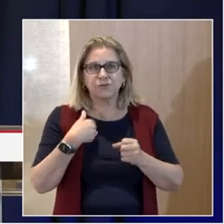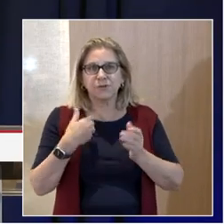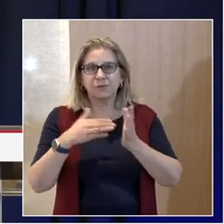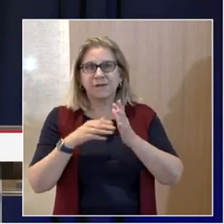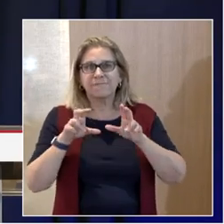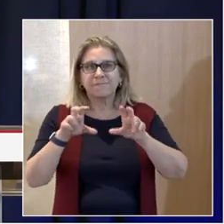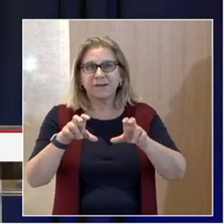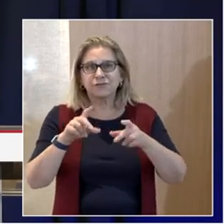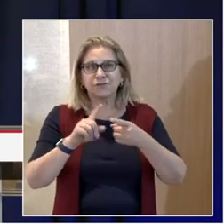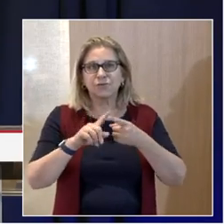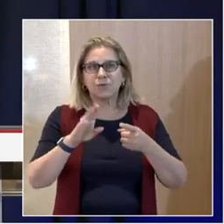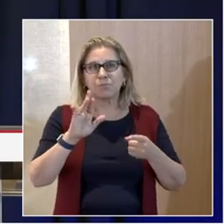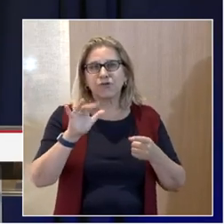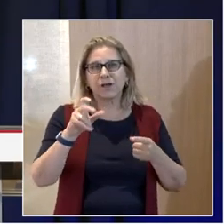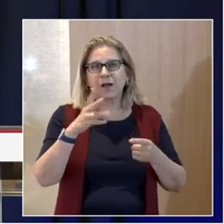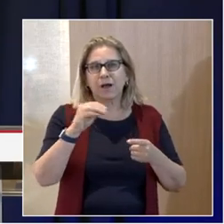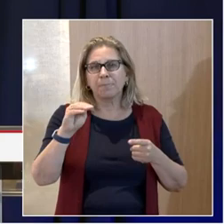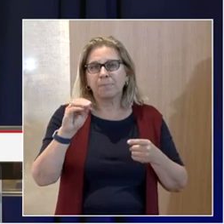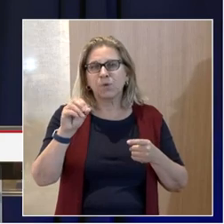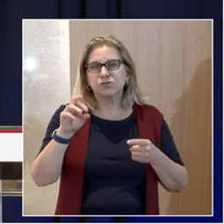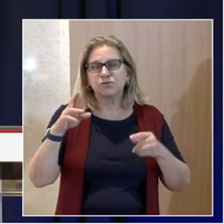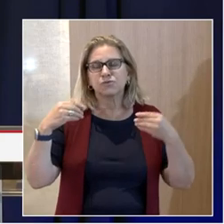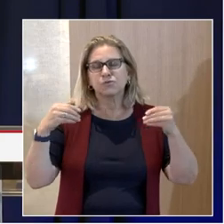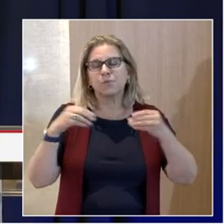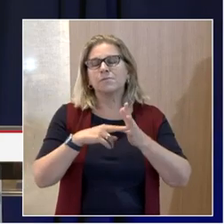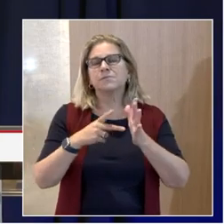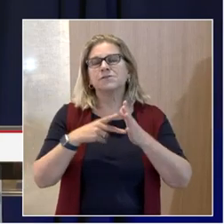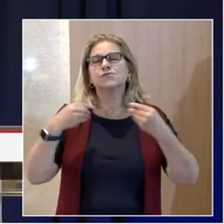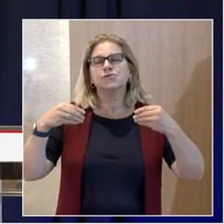relocate downtown, with a prioritization for women and